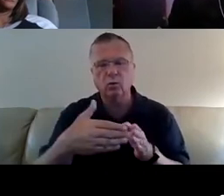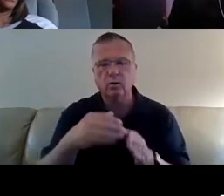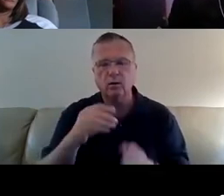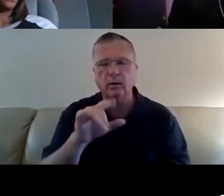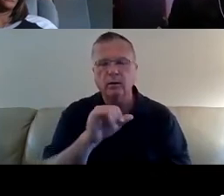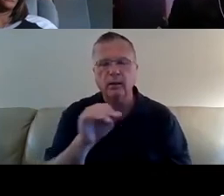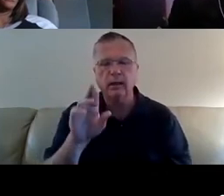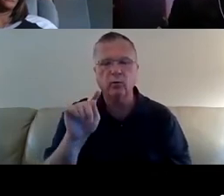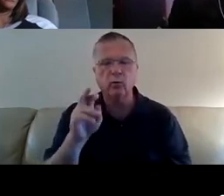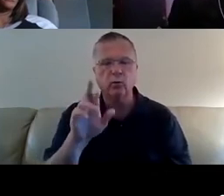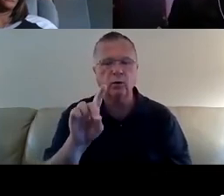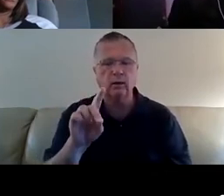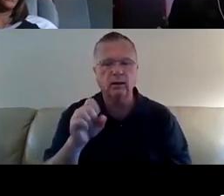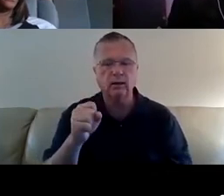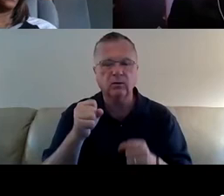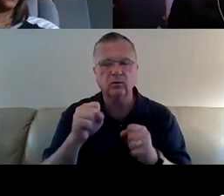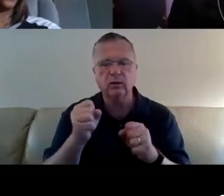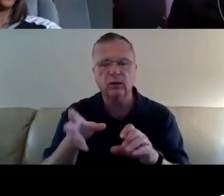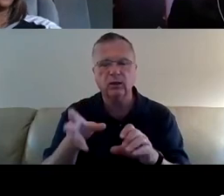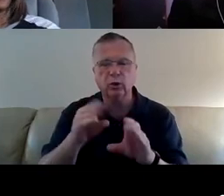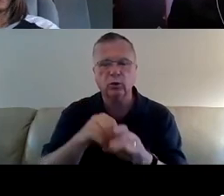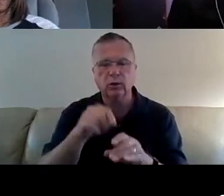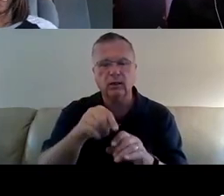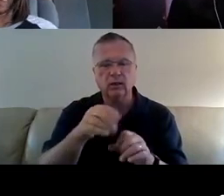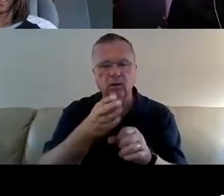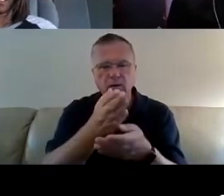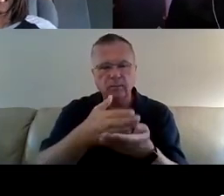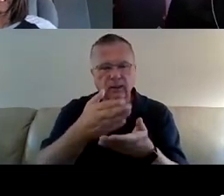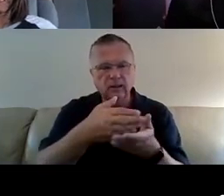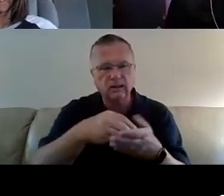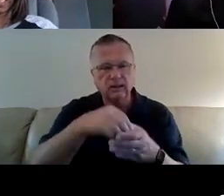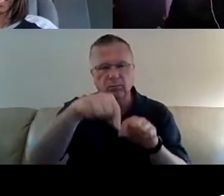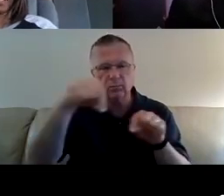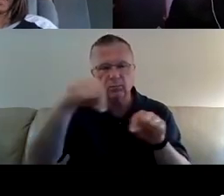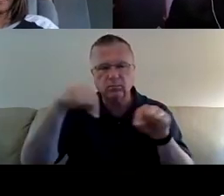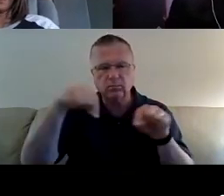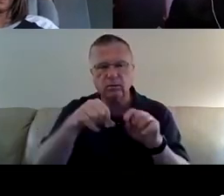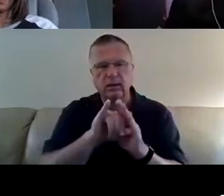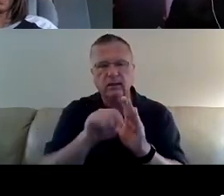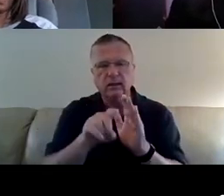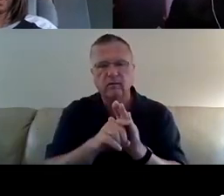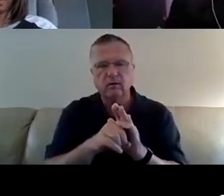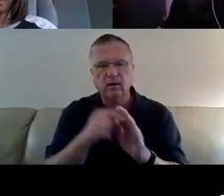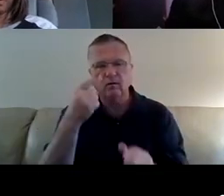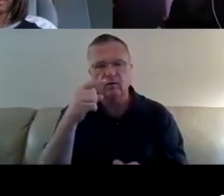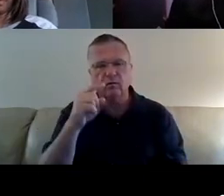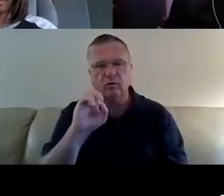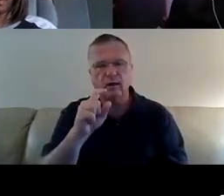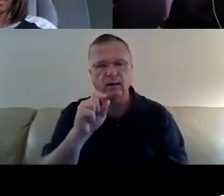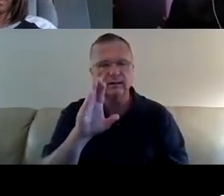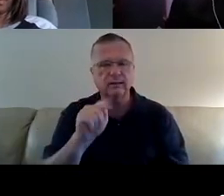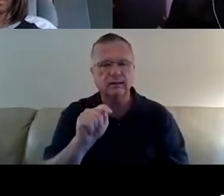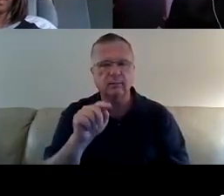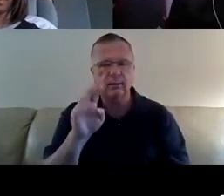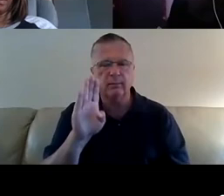Street, including those parcels identified on the attached Exhibit B, located in the city. Bill